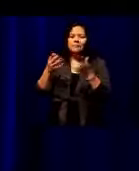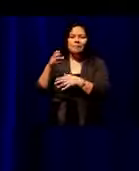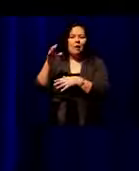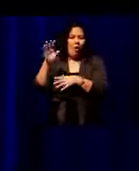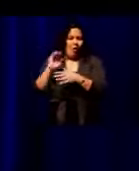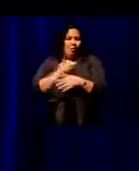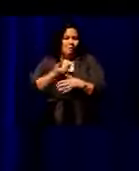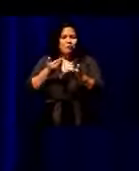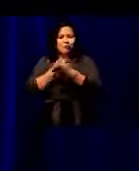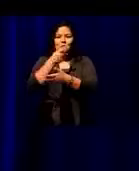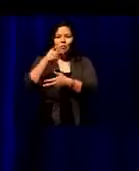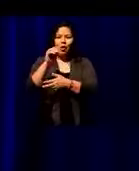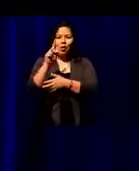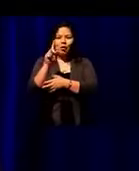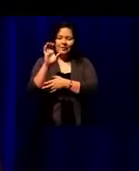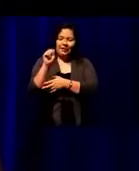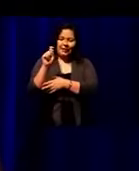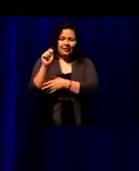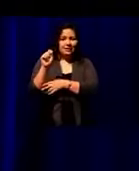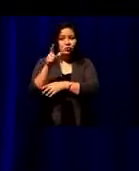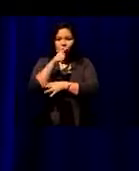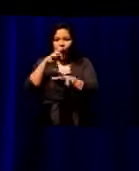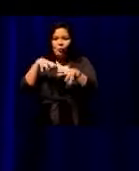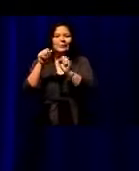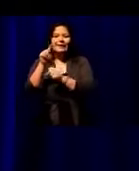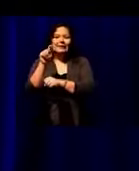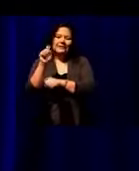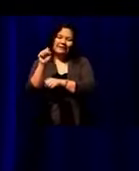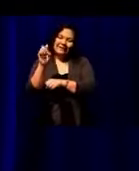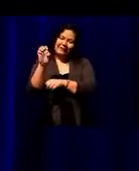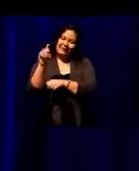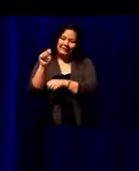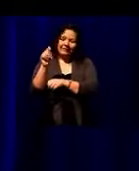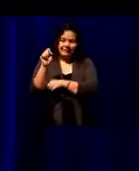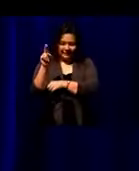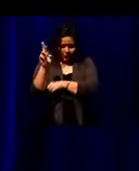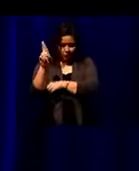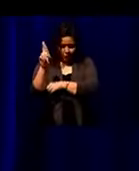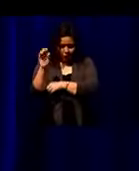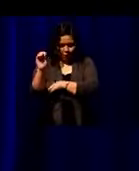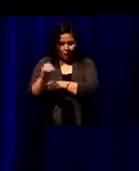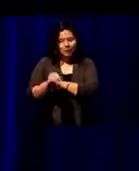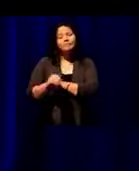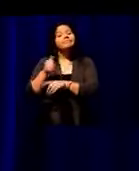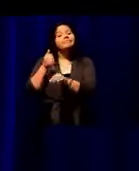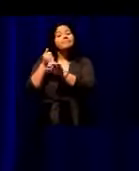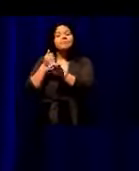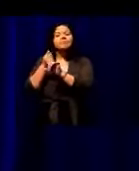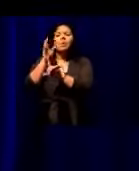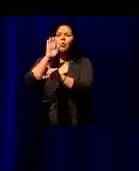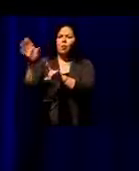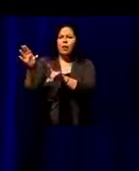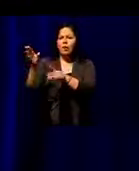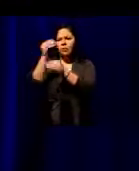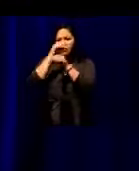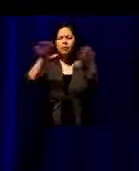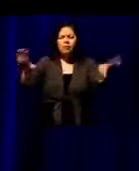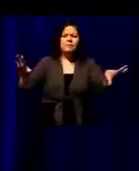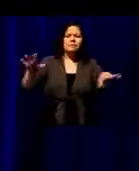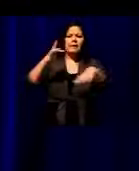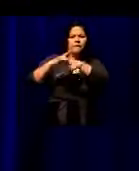podcast hosted by Tetsuro. And that podcast will be available to